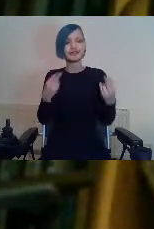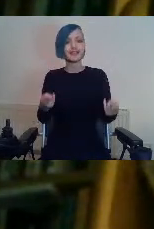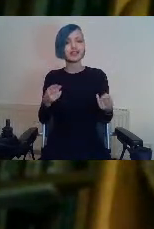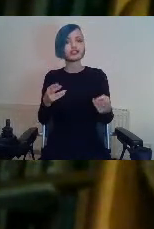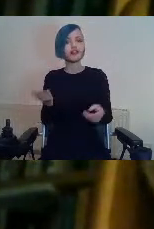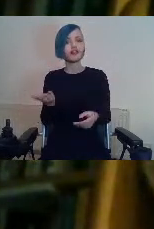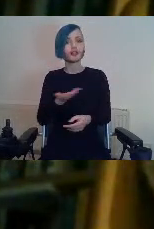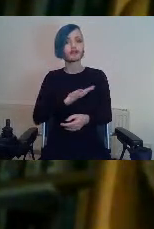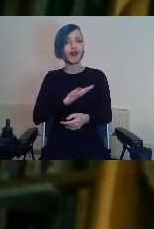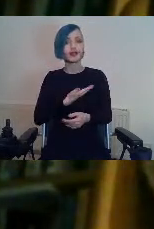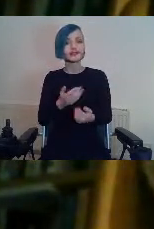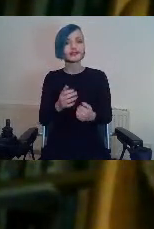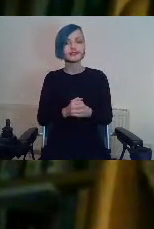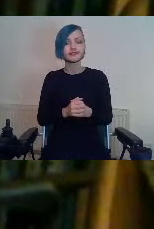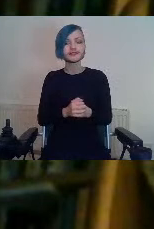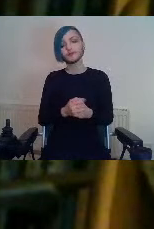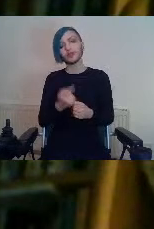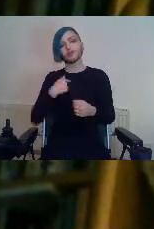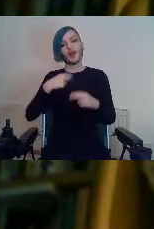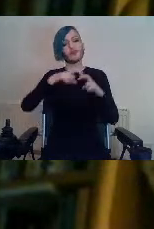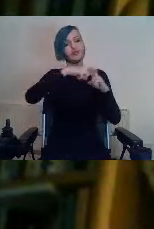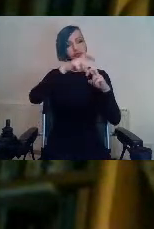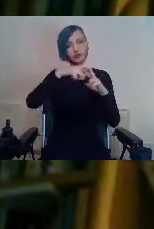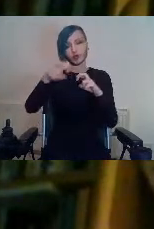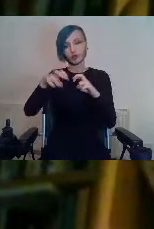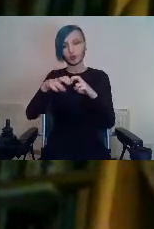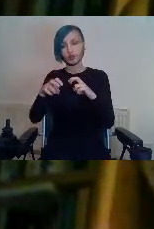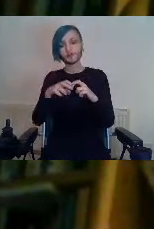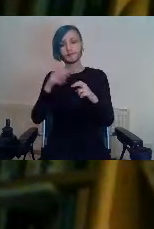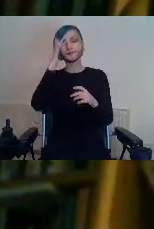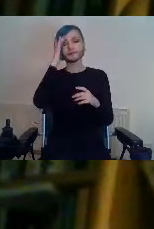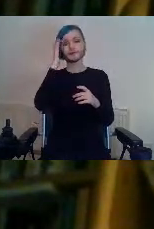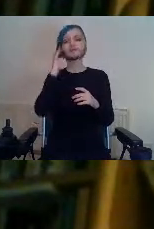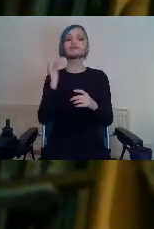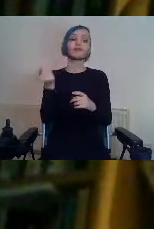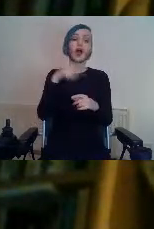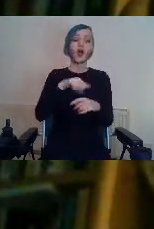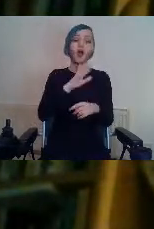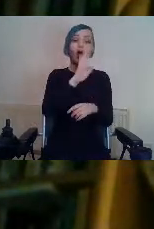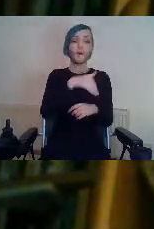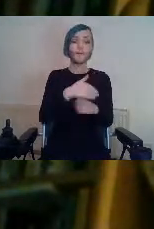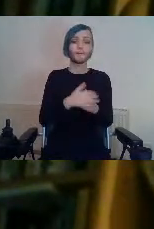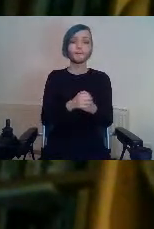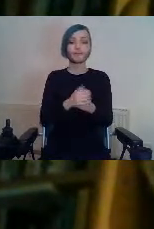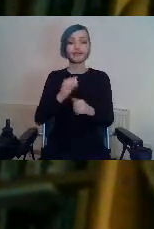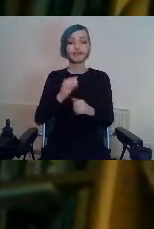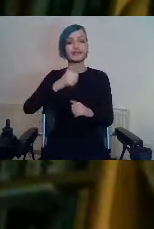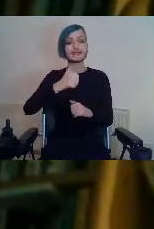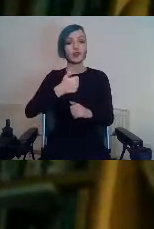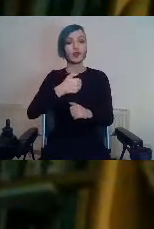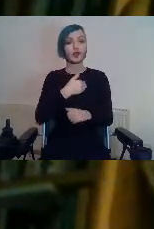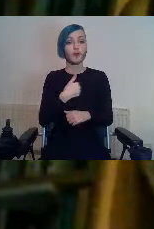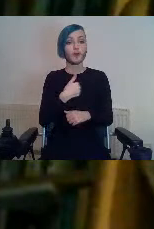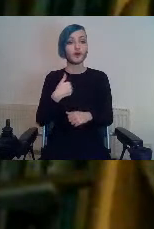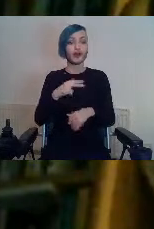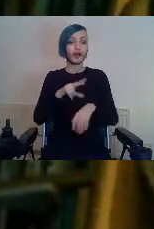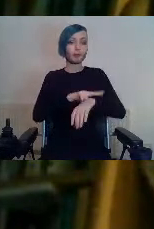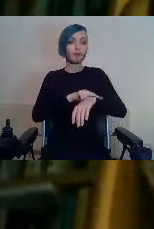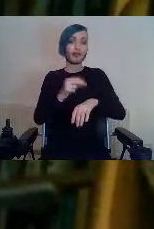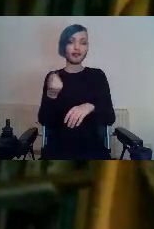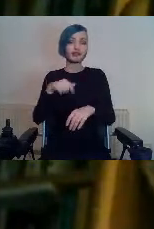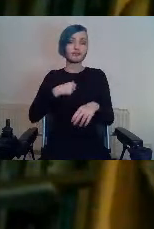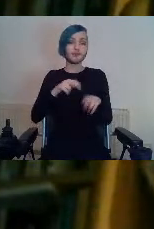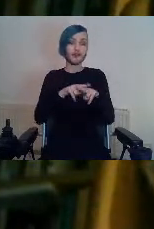and the Netherlands, very next day at 6 o'clock in the morning, the police came to my flat and I was